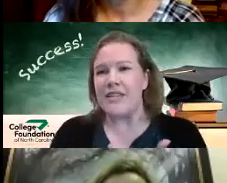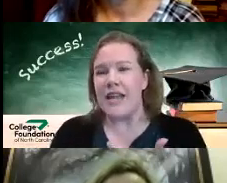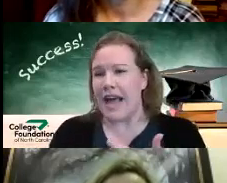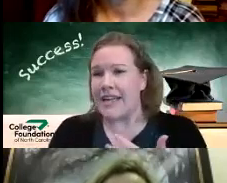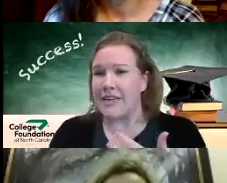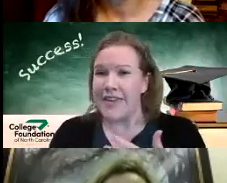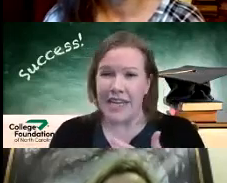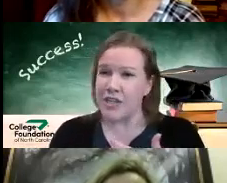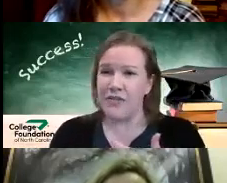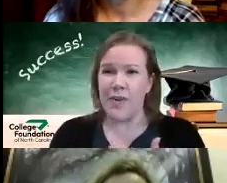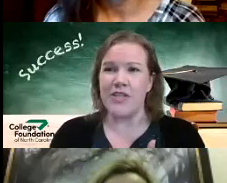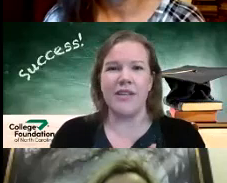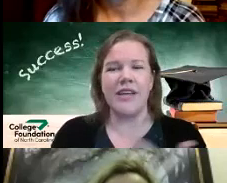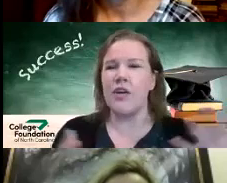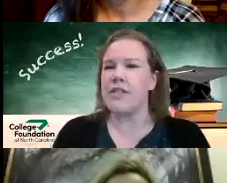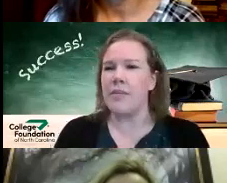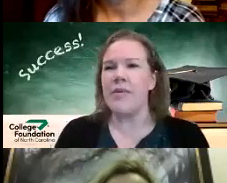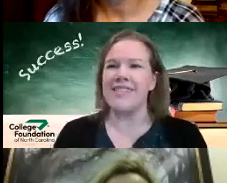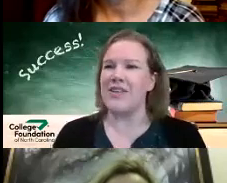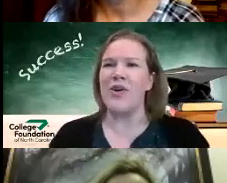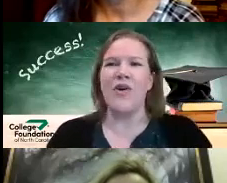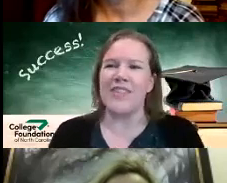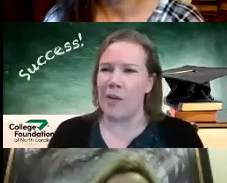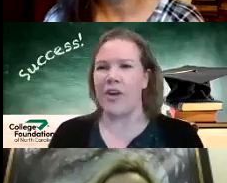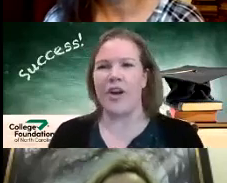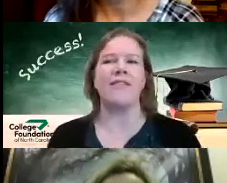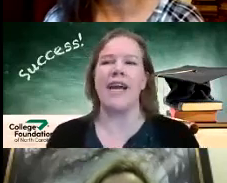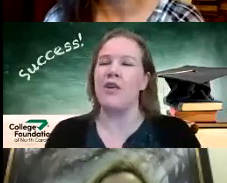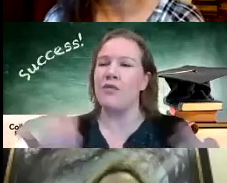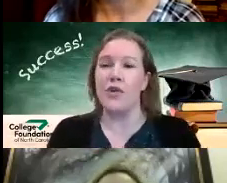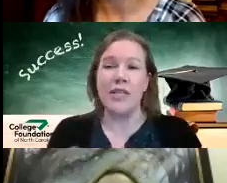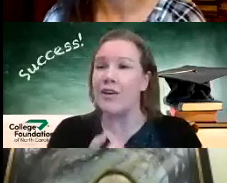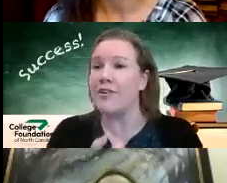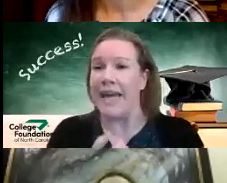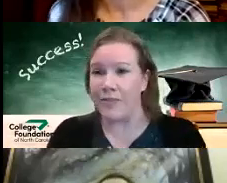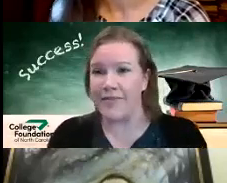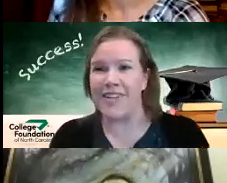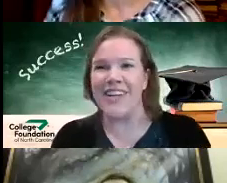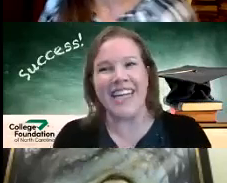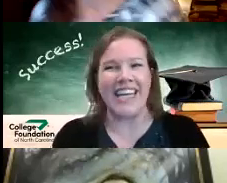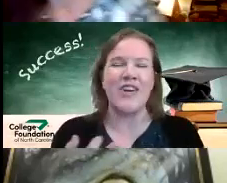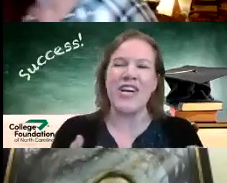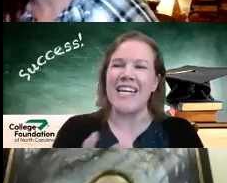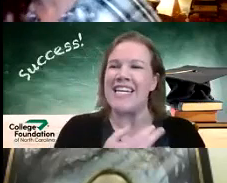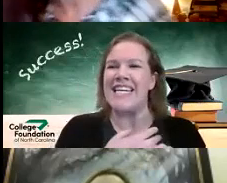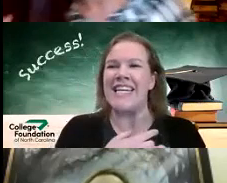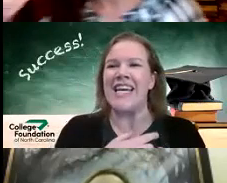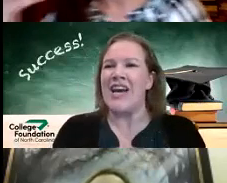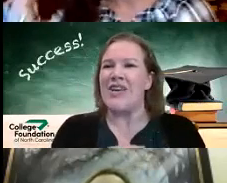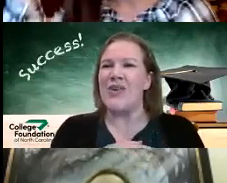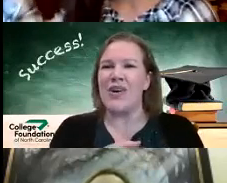personal identification information. You know, some of this you'll know off the top of your head, right? Your full legal name.